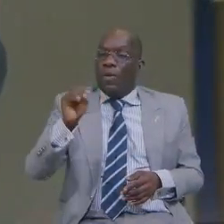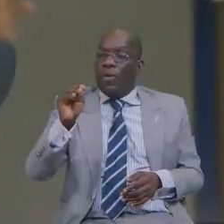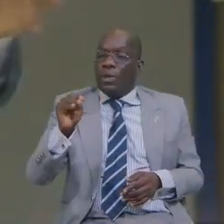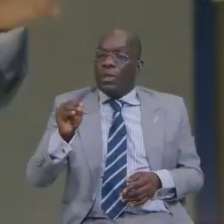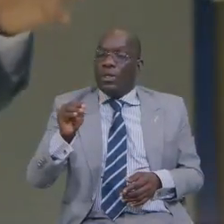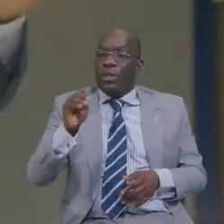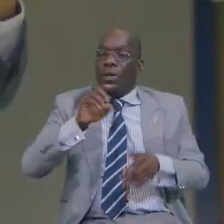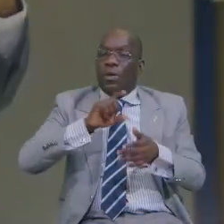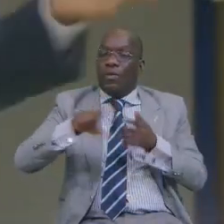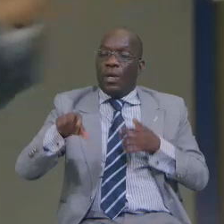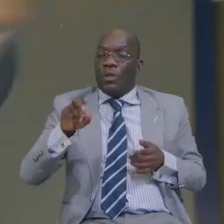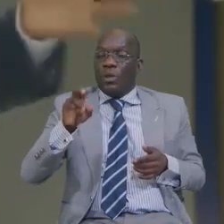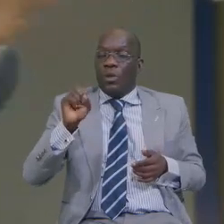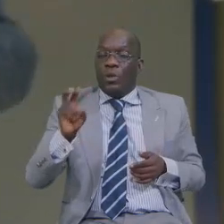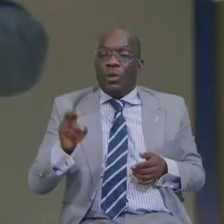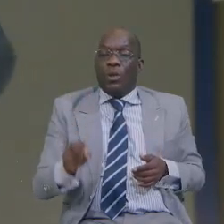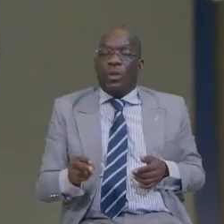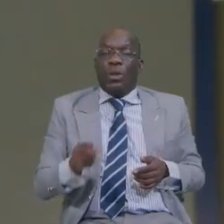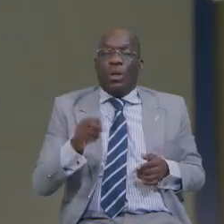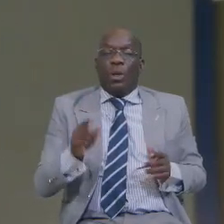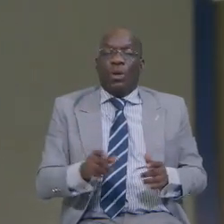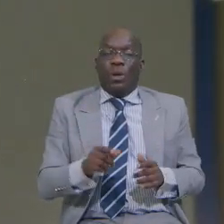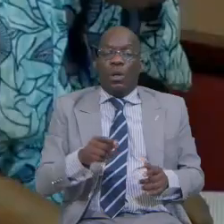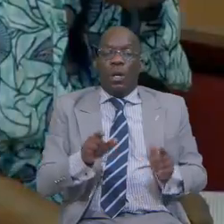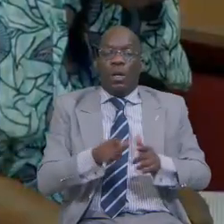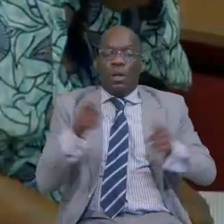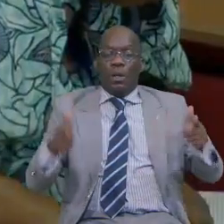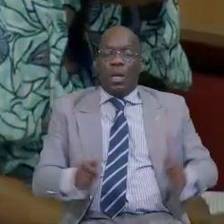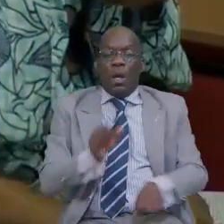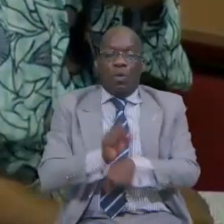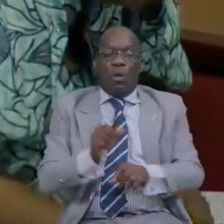works not than these shall he do, because,